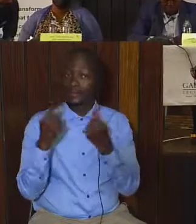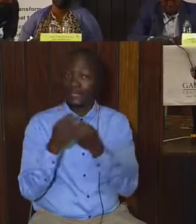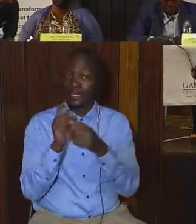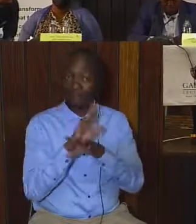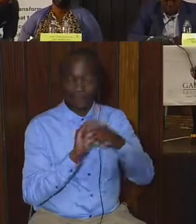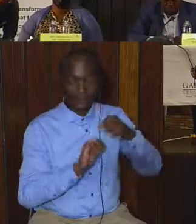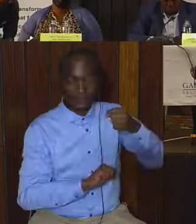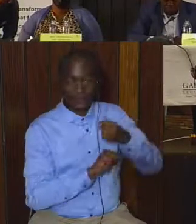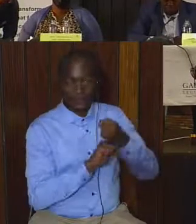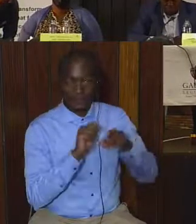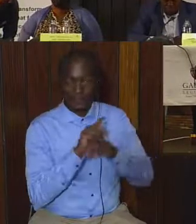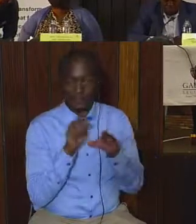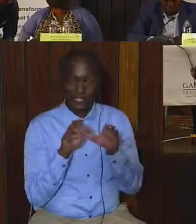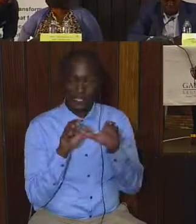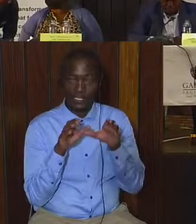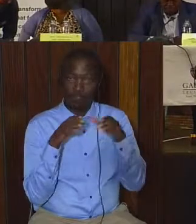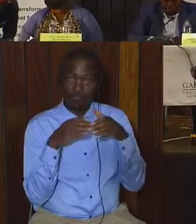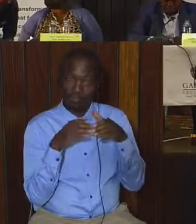supporting the committee